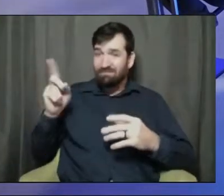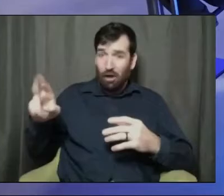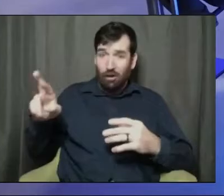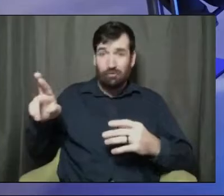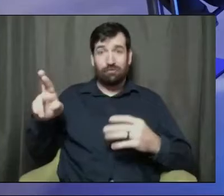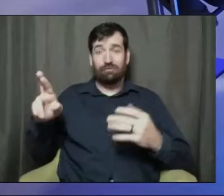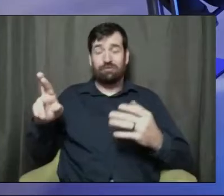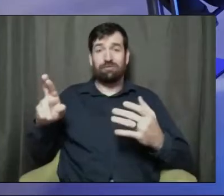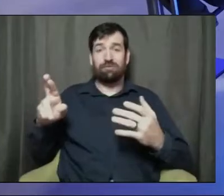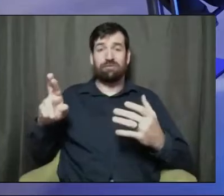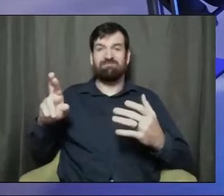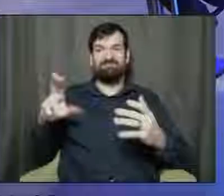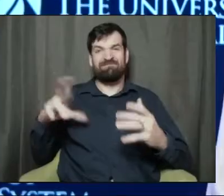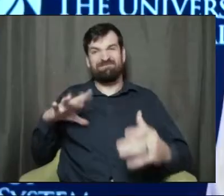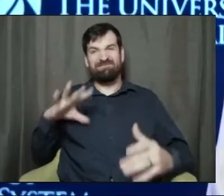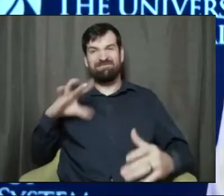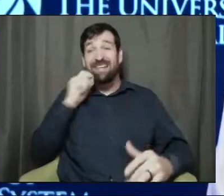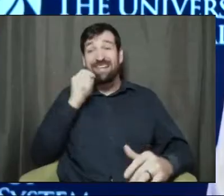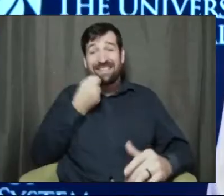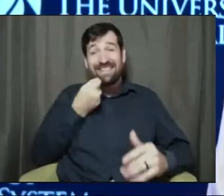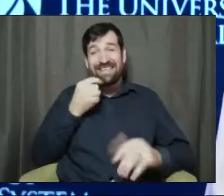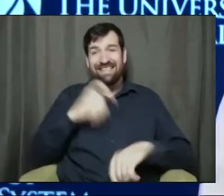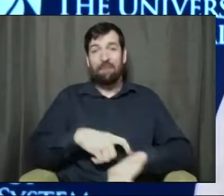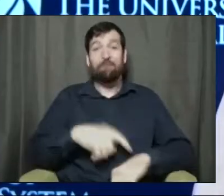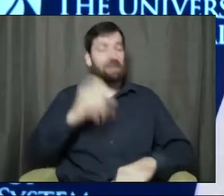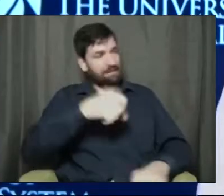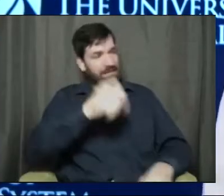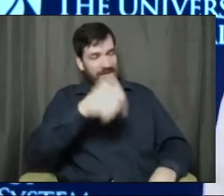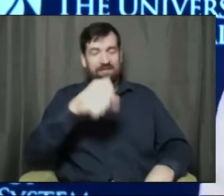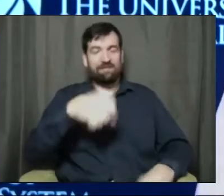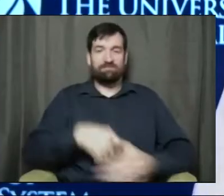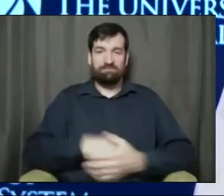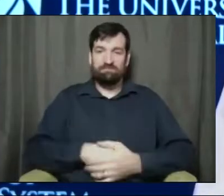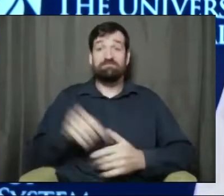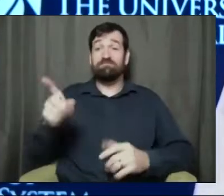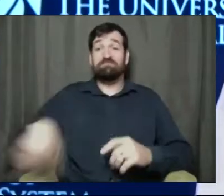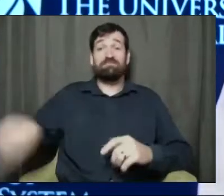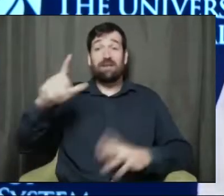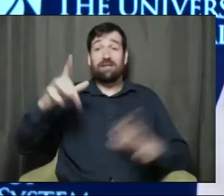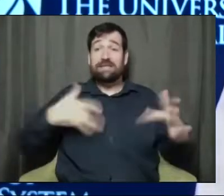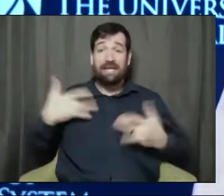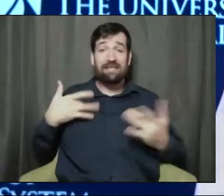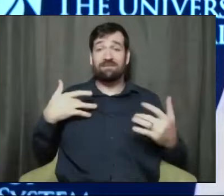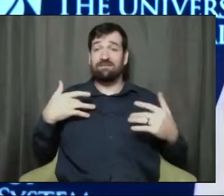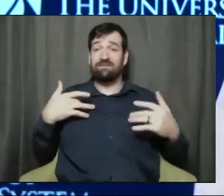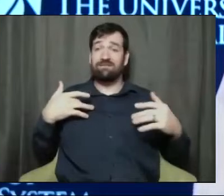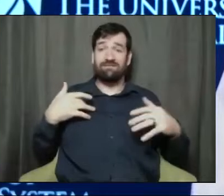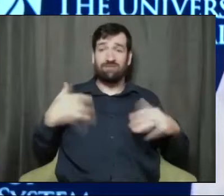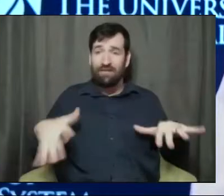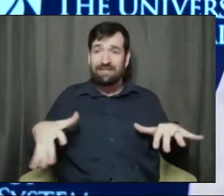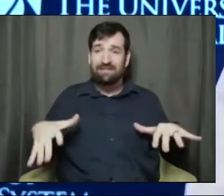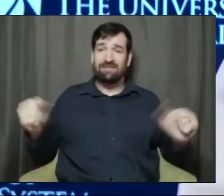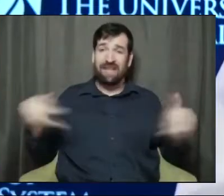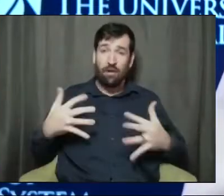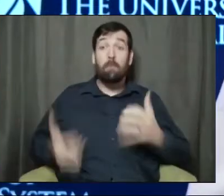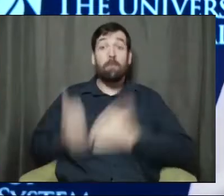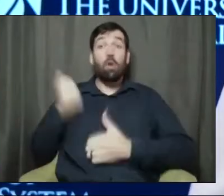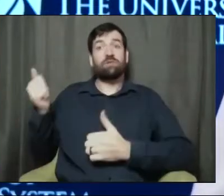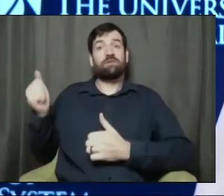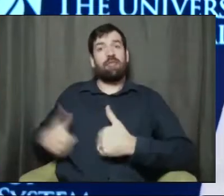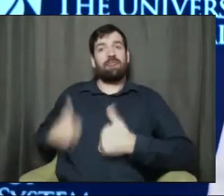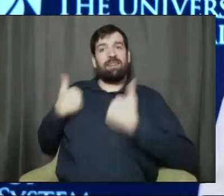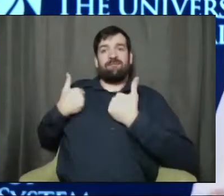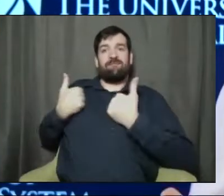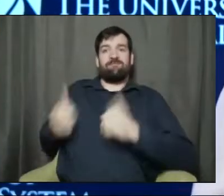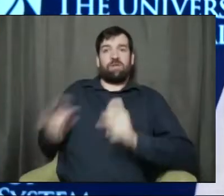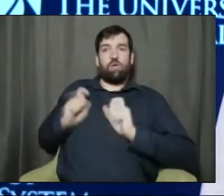kind of a neat time. It is. It is. They're excited. They're scared. They're nervous, right? Most of our living donors, they're very healthy.